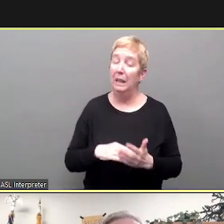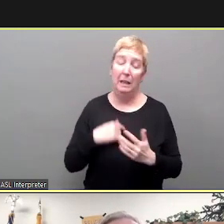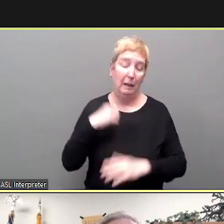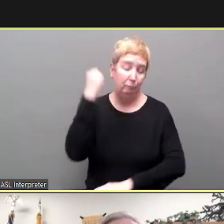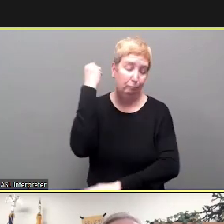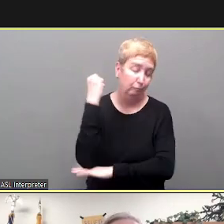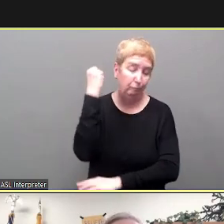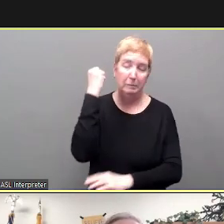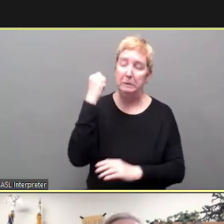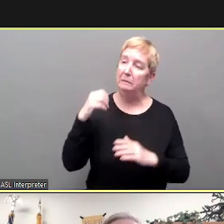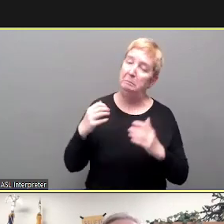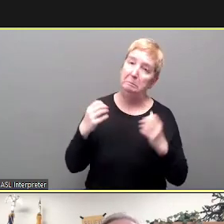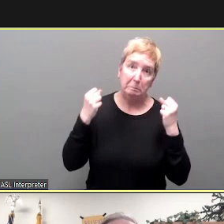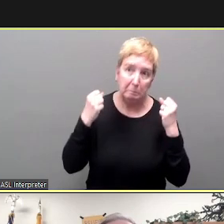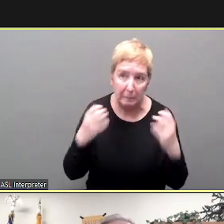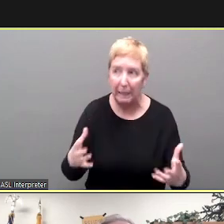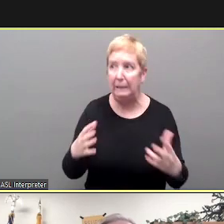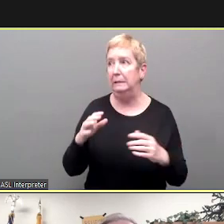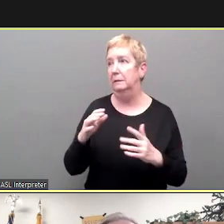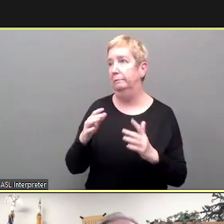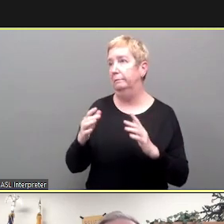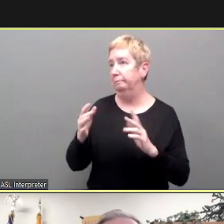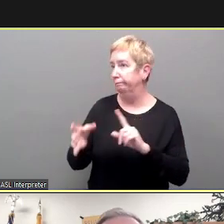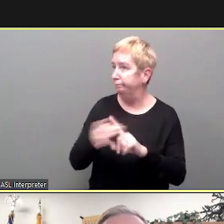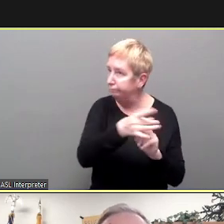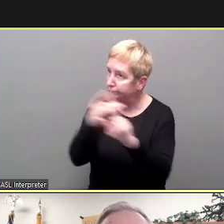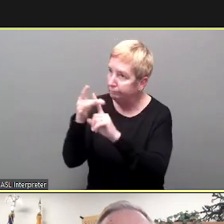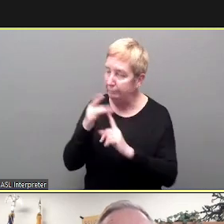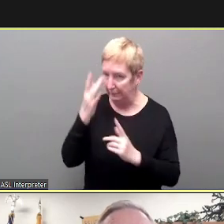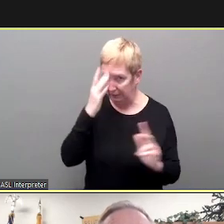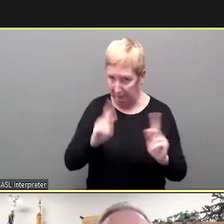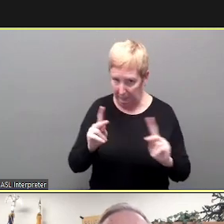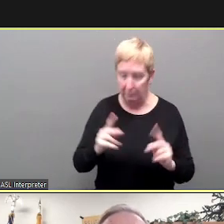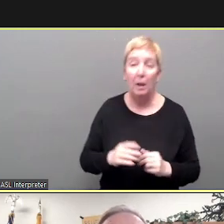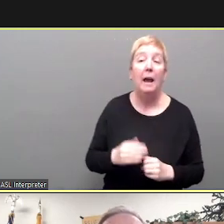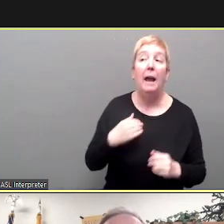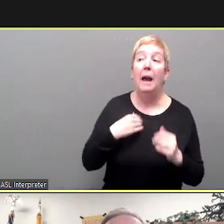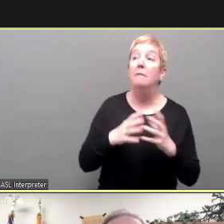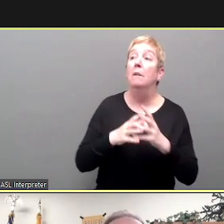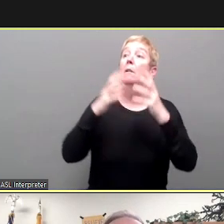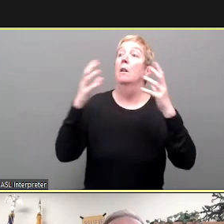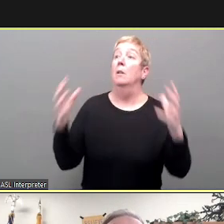we could go to the next slide, and there's a lot of information on here, and